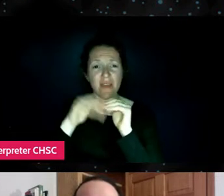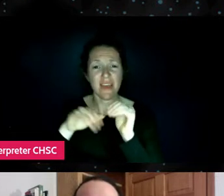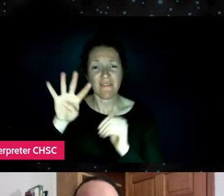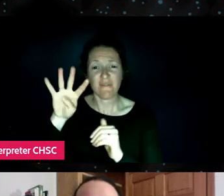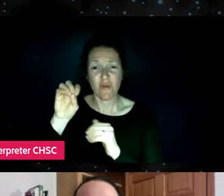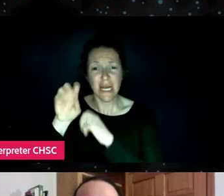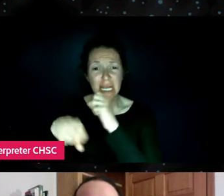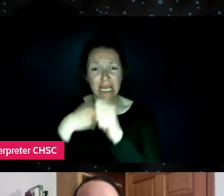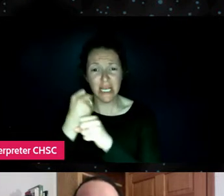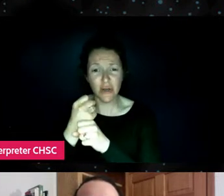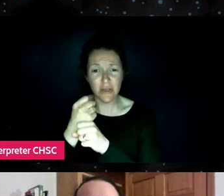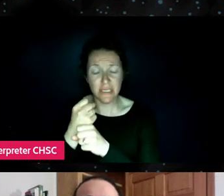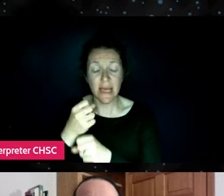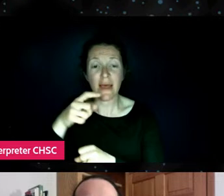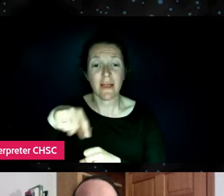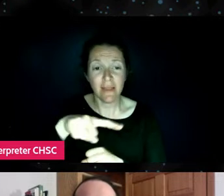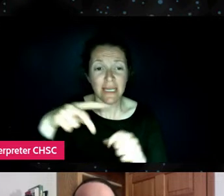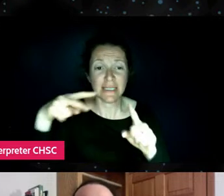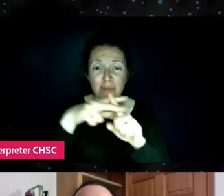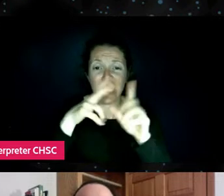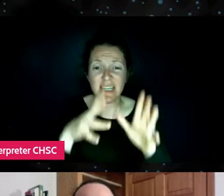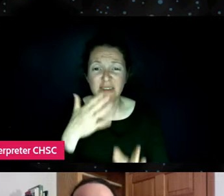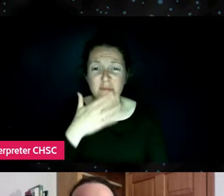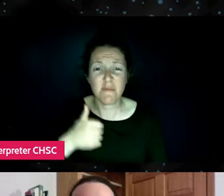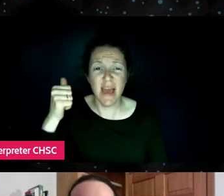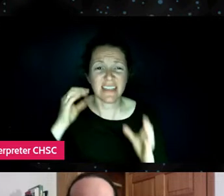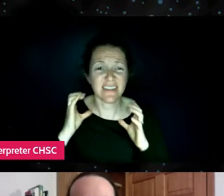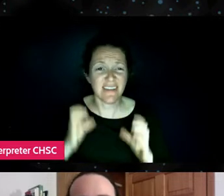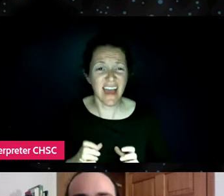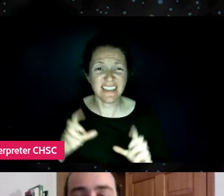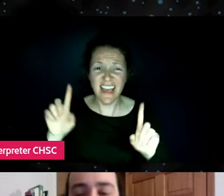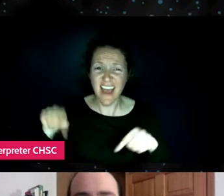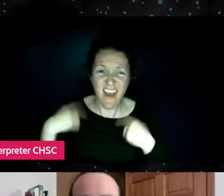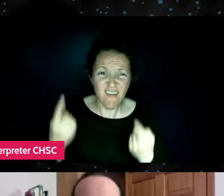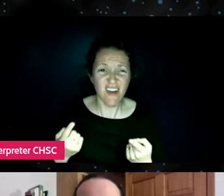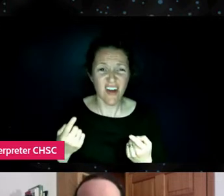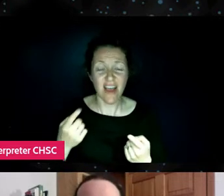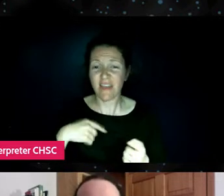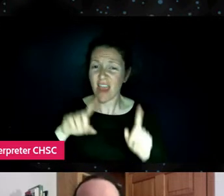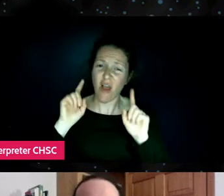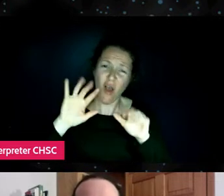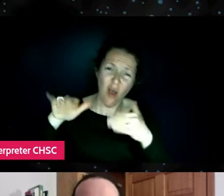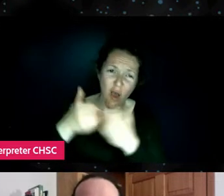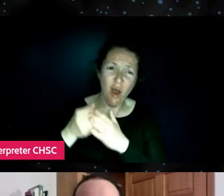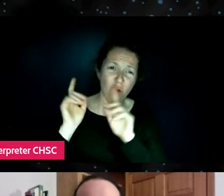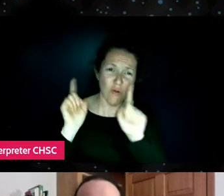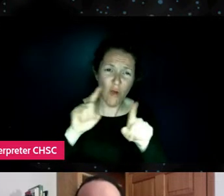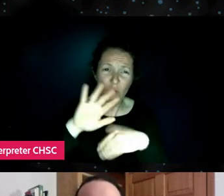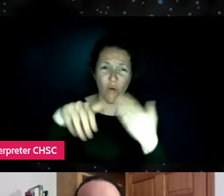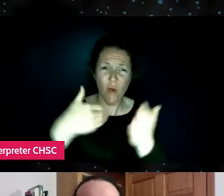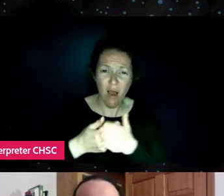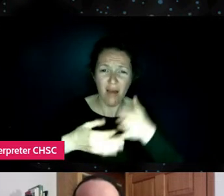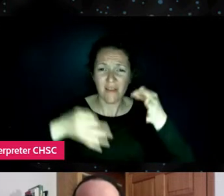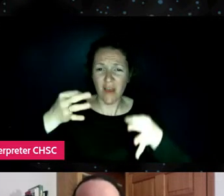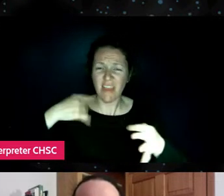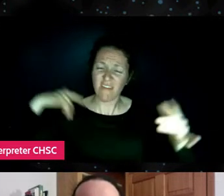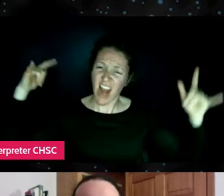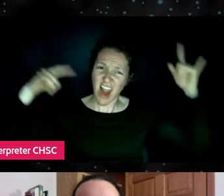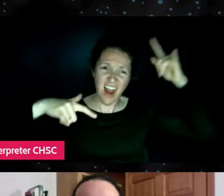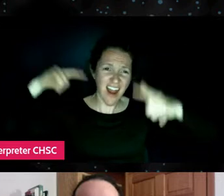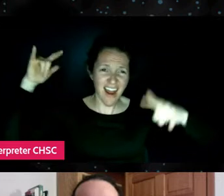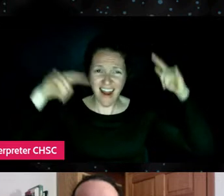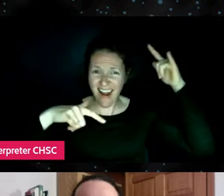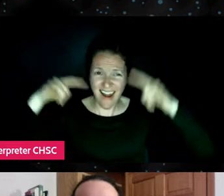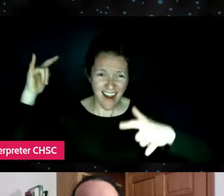best clients I've ever had. They all attended all these hearings that included them flying in from all over